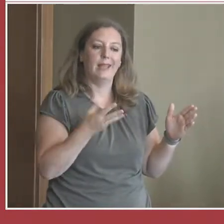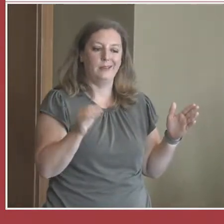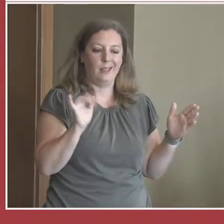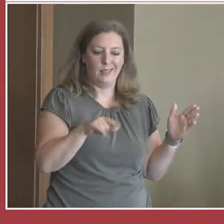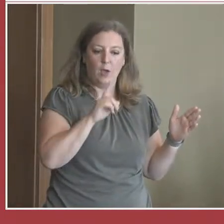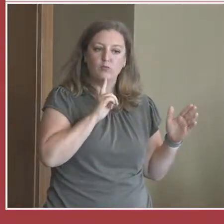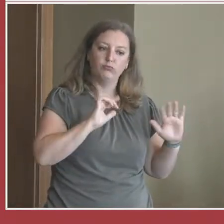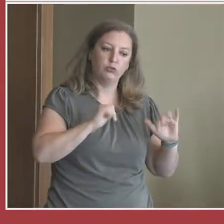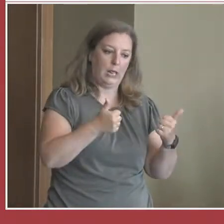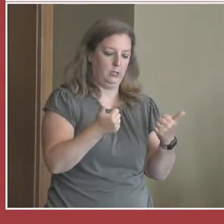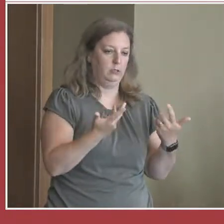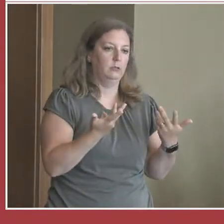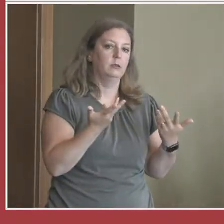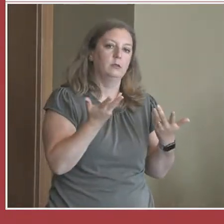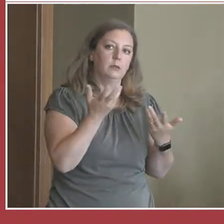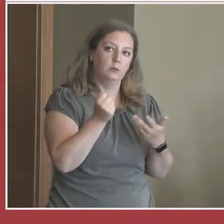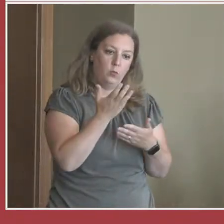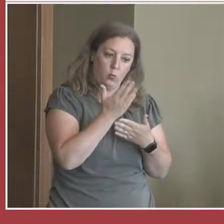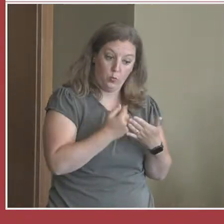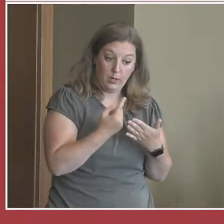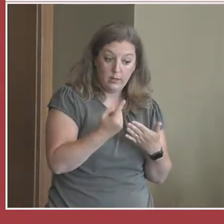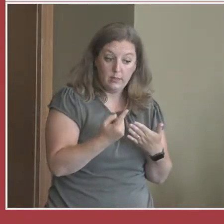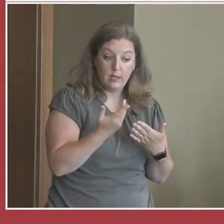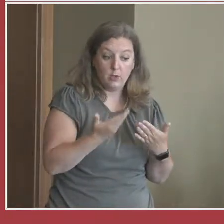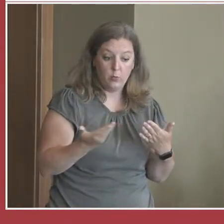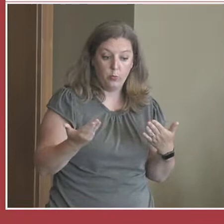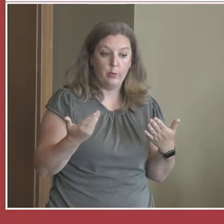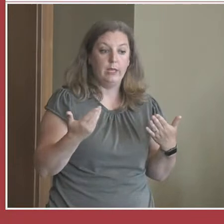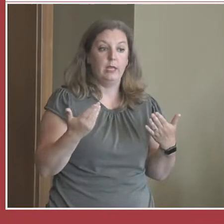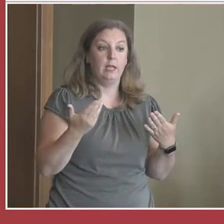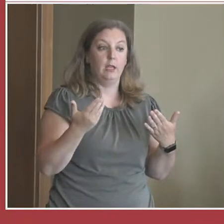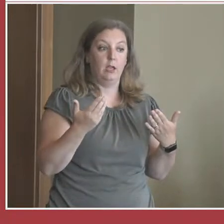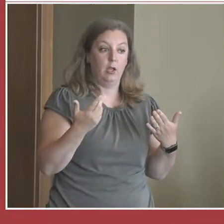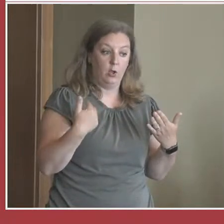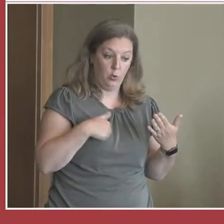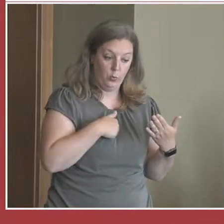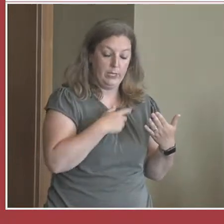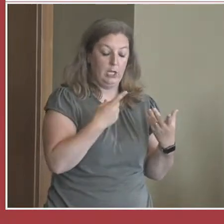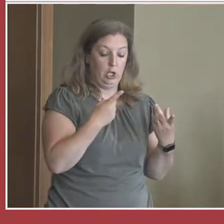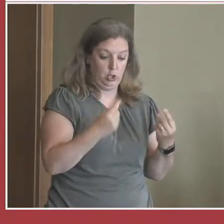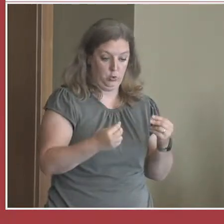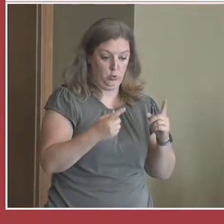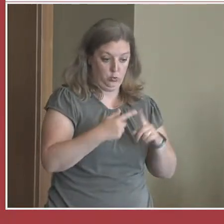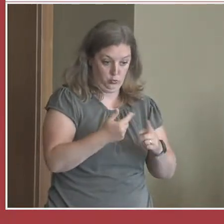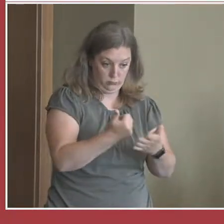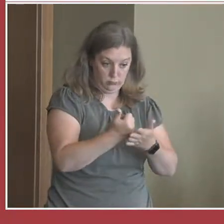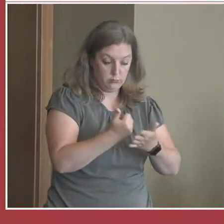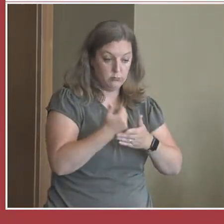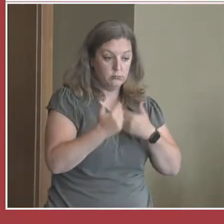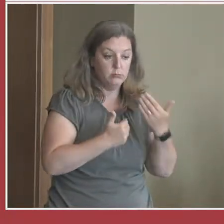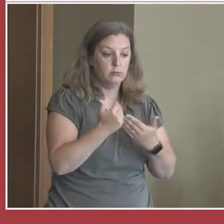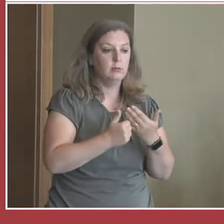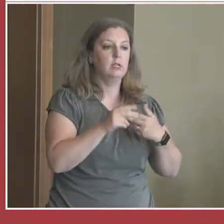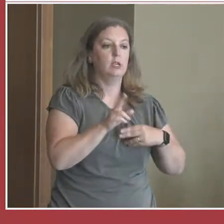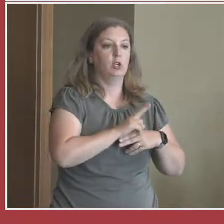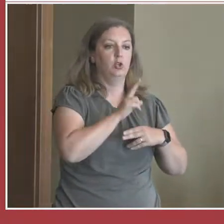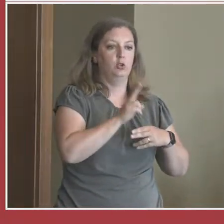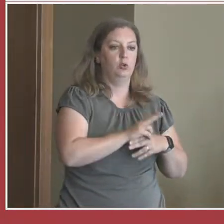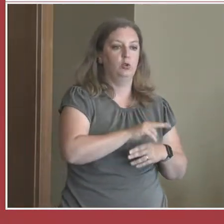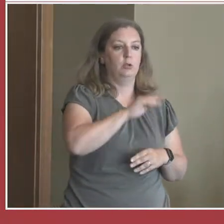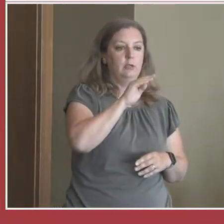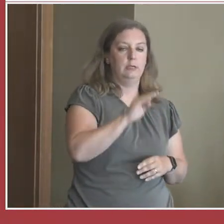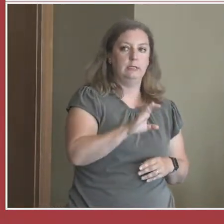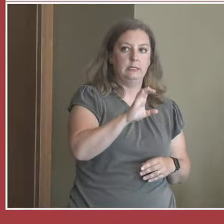it's going to be a challenge. And so one of the things that we did actively to help manage and mitigate that was to use the